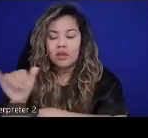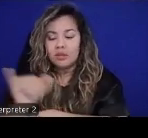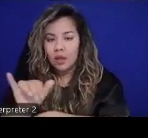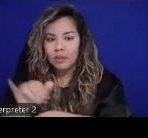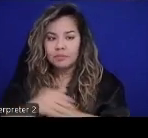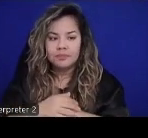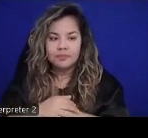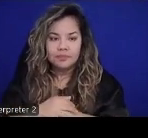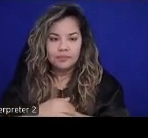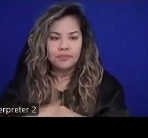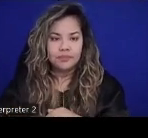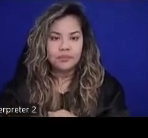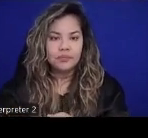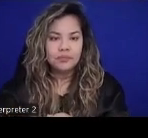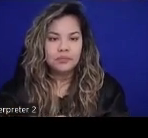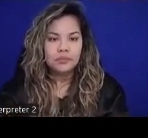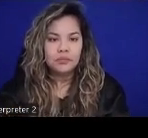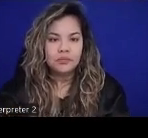Next, please.